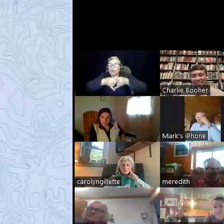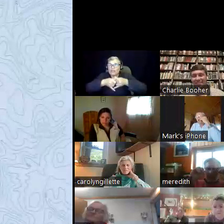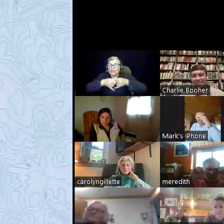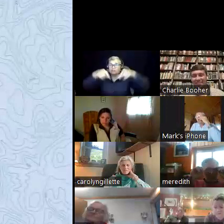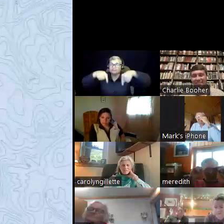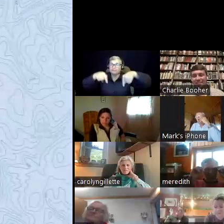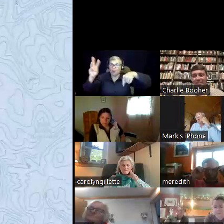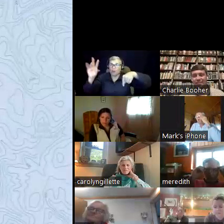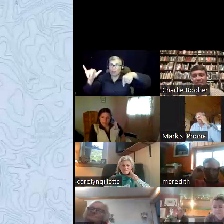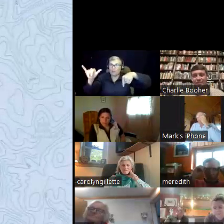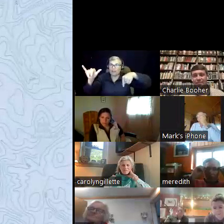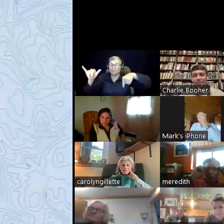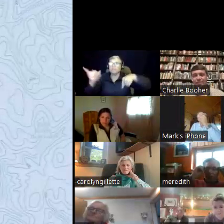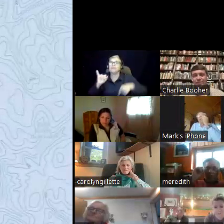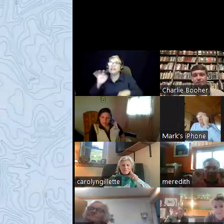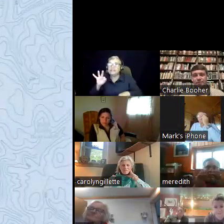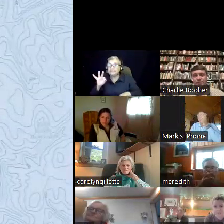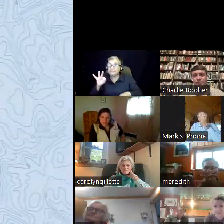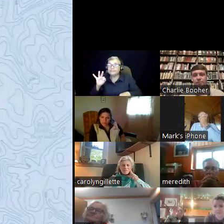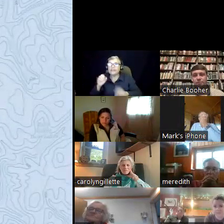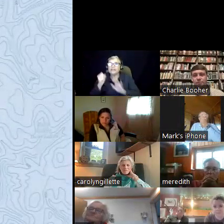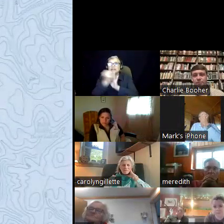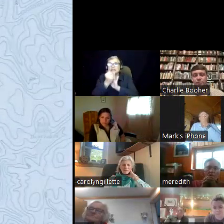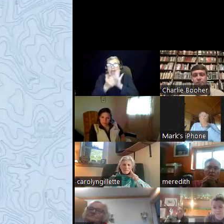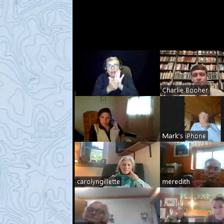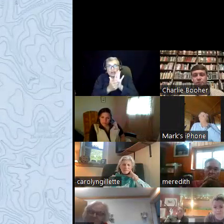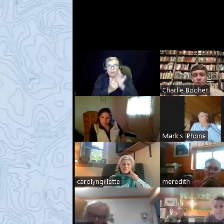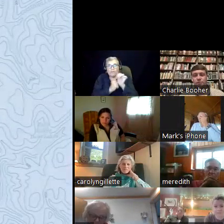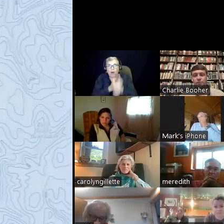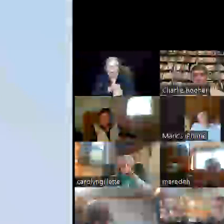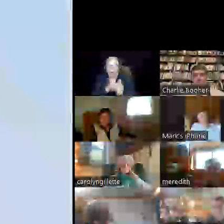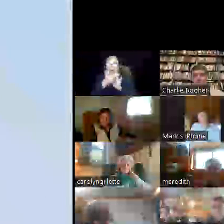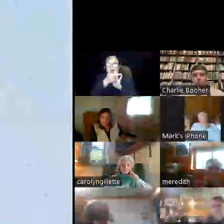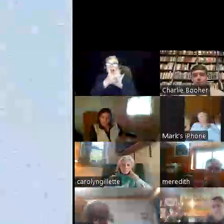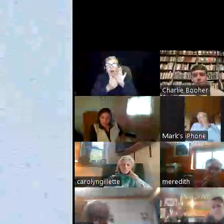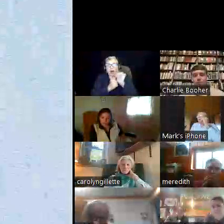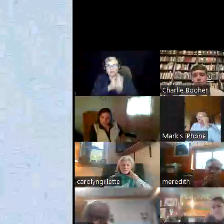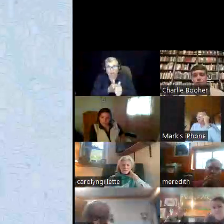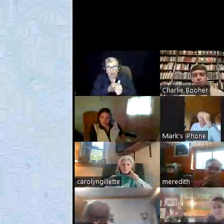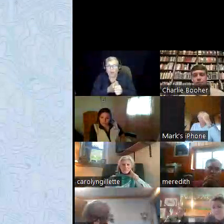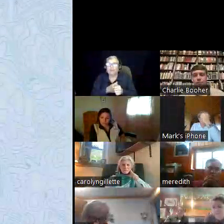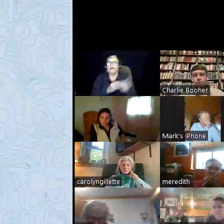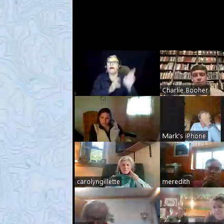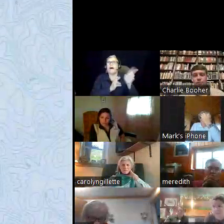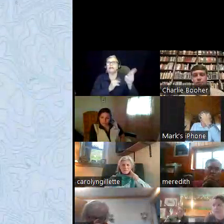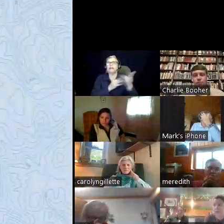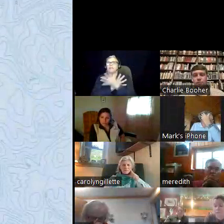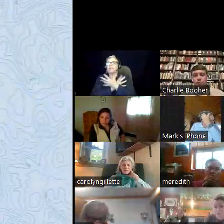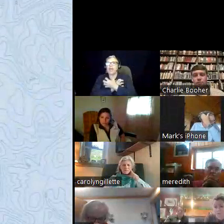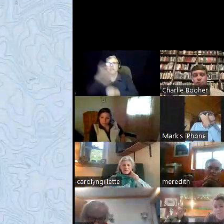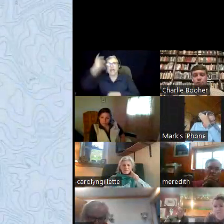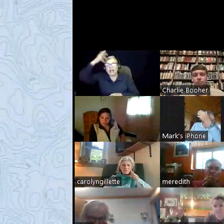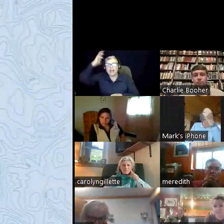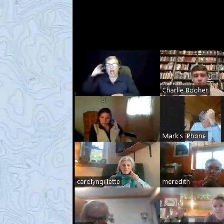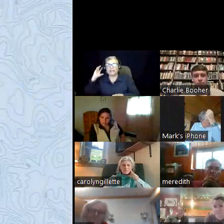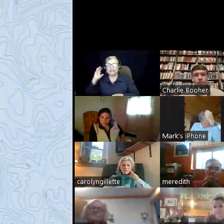Wyoming, you know, if you were to like within statute and law, trophy hunting is defined as the hunting of bears, lions, and